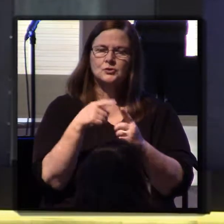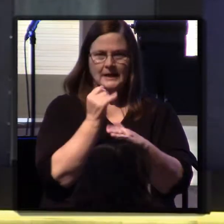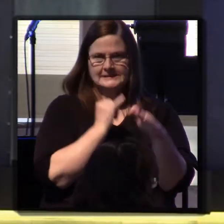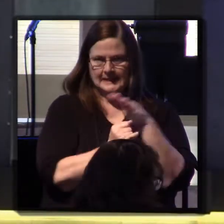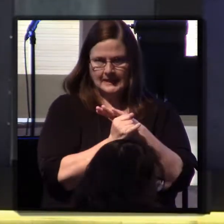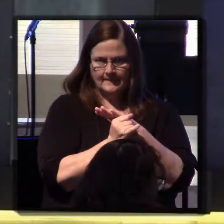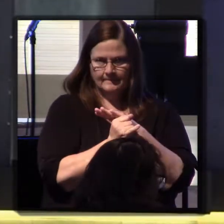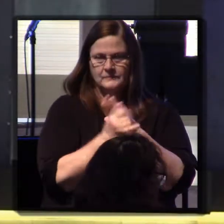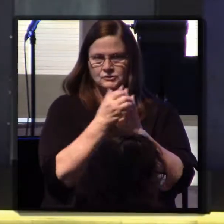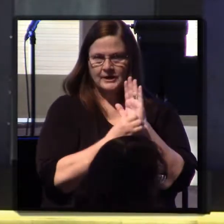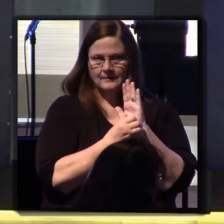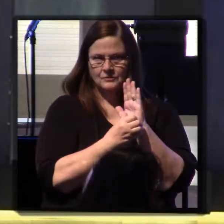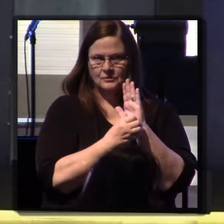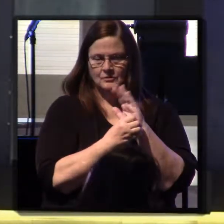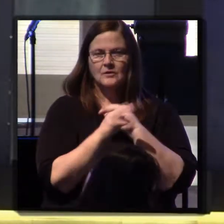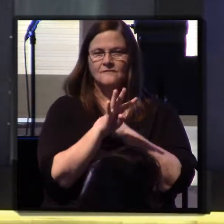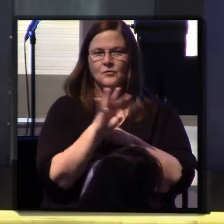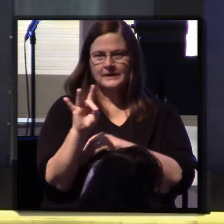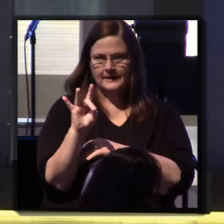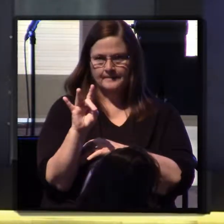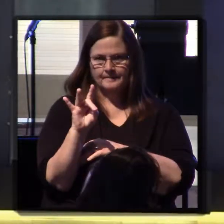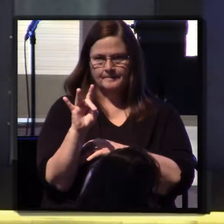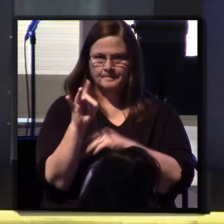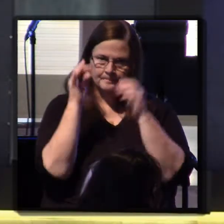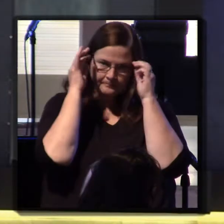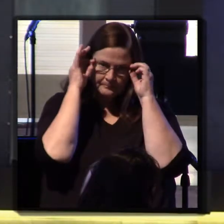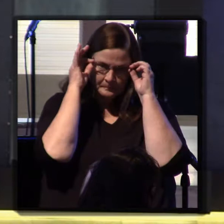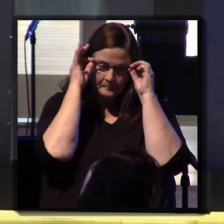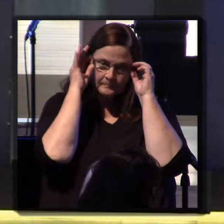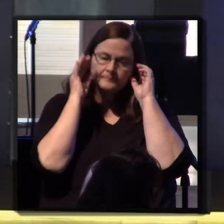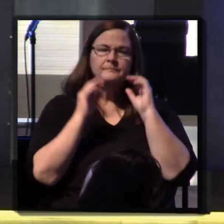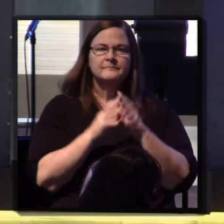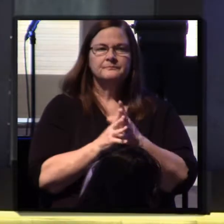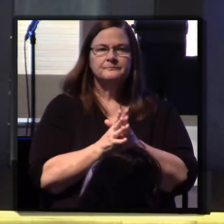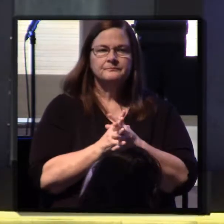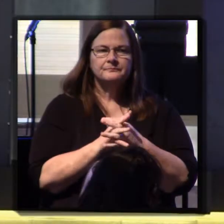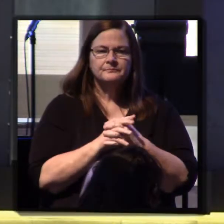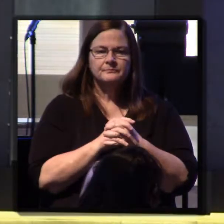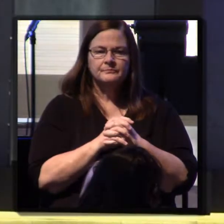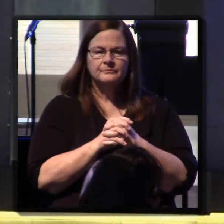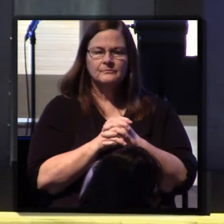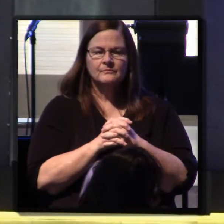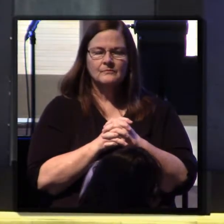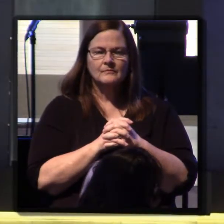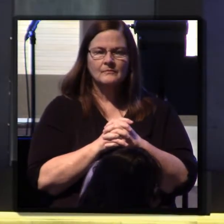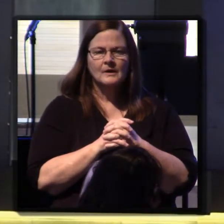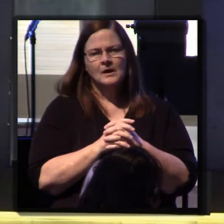want you to take a moment and turn back with me to Isaiah chapter 48.